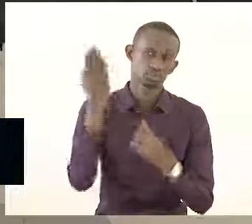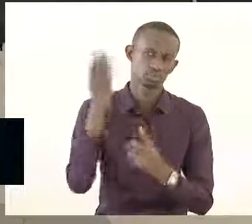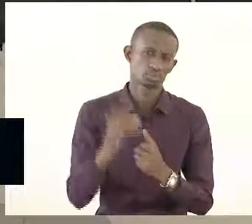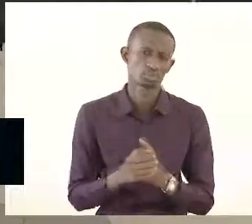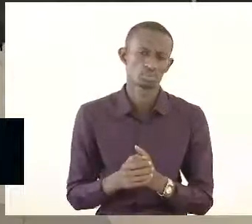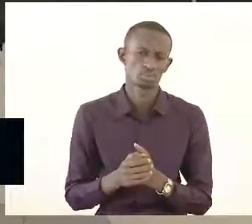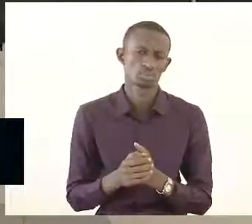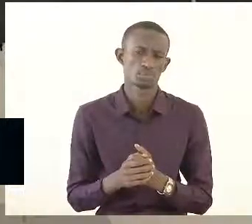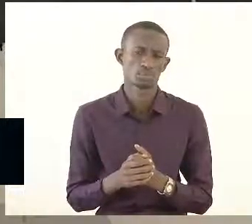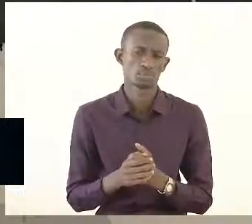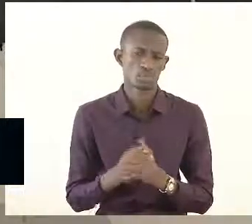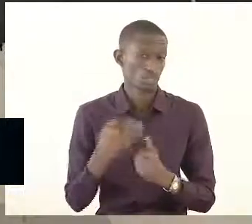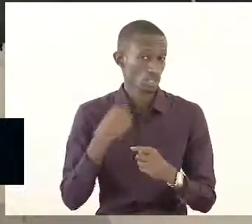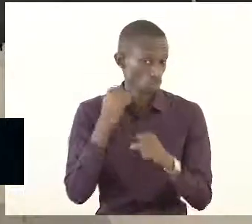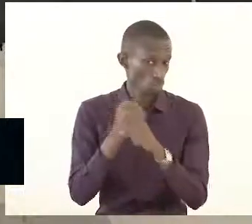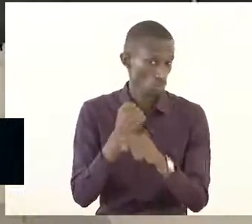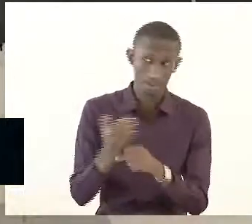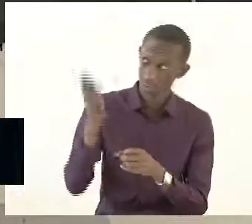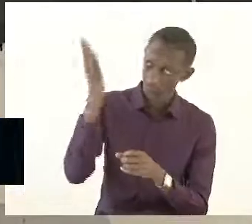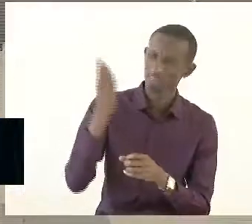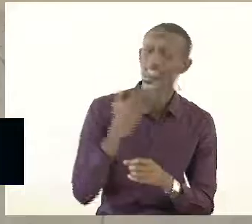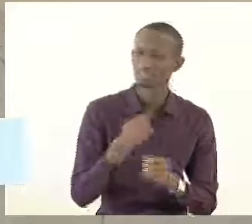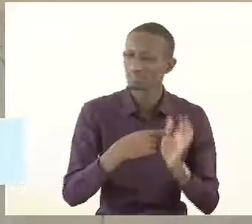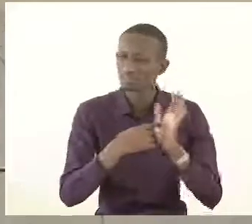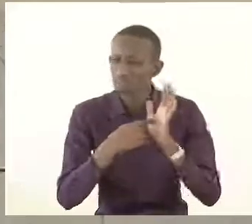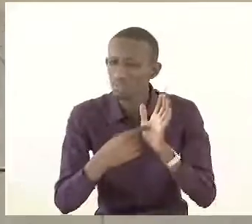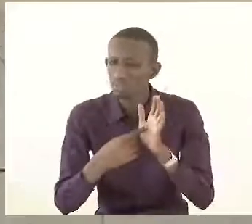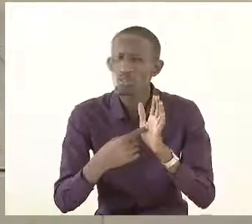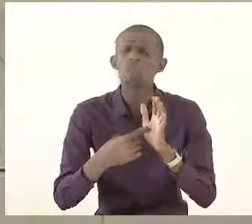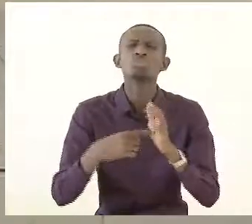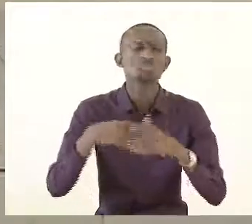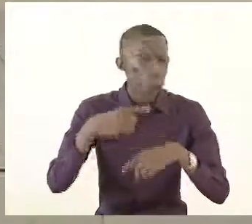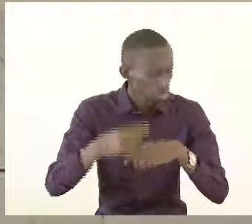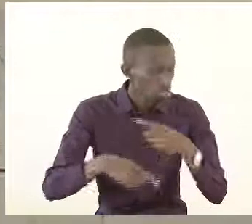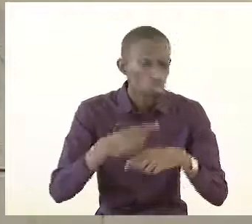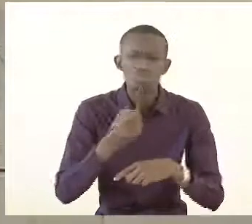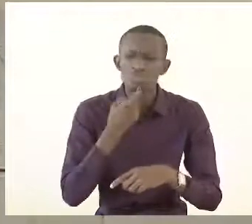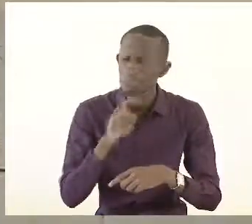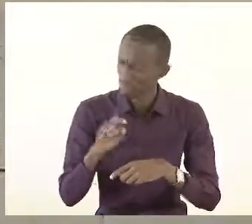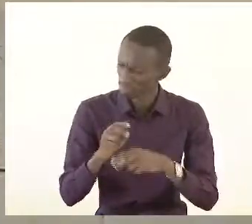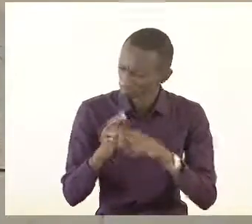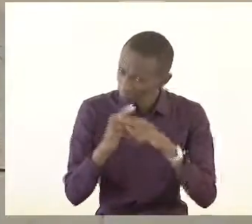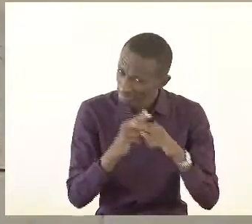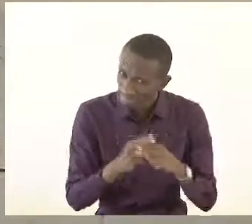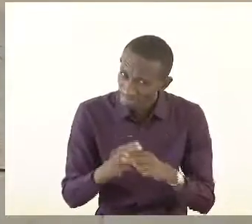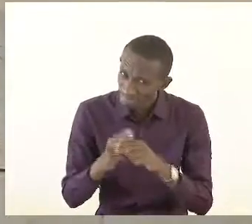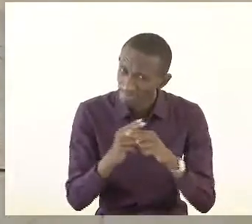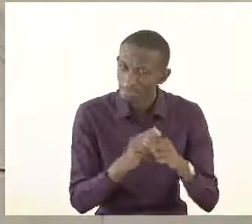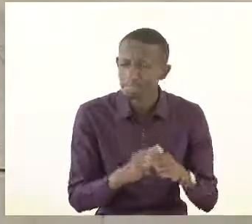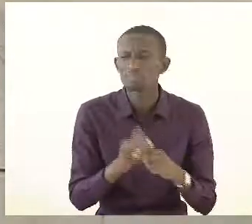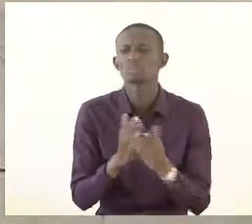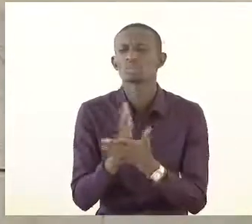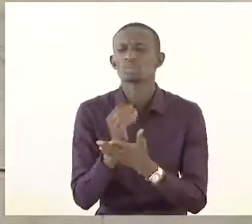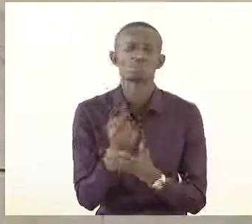I did this to show you that you have to always be very careful, because some of the compounds you